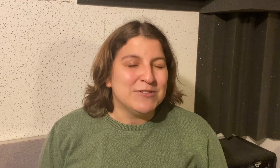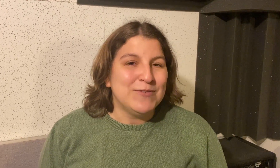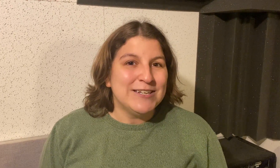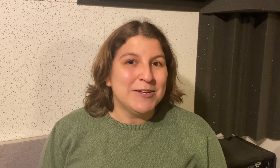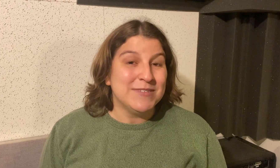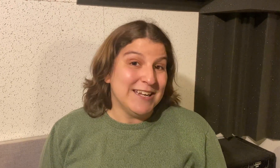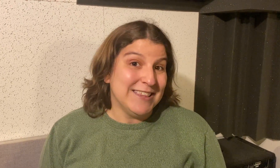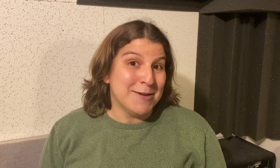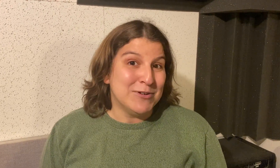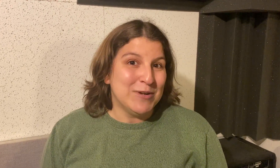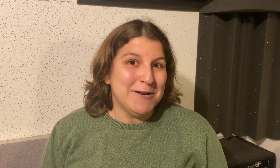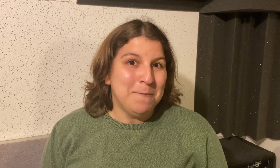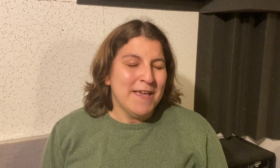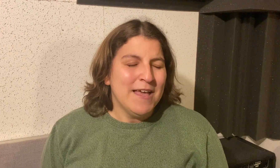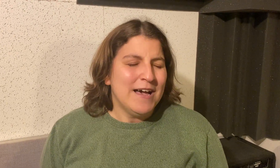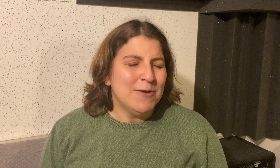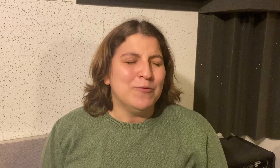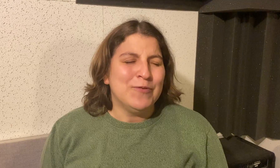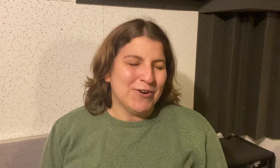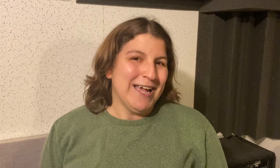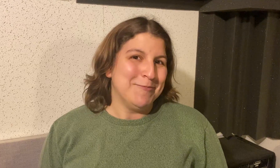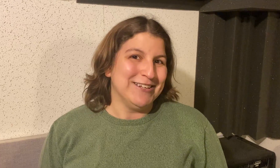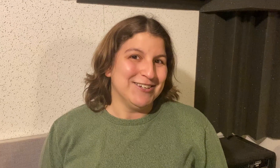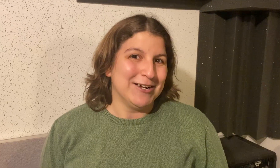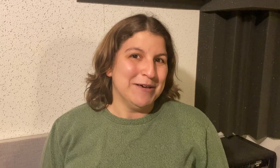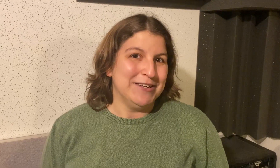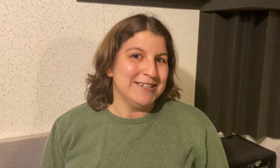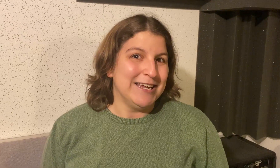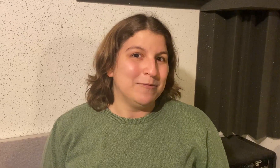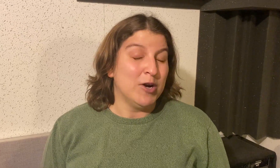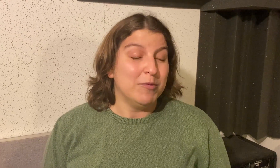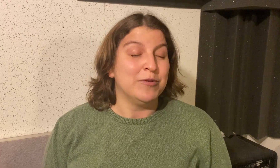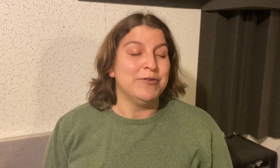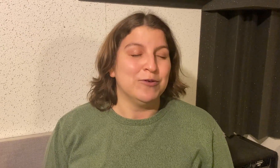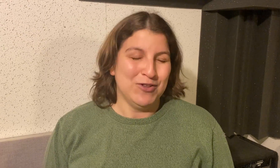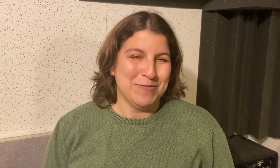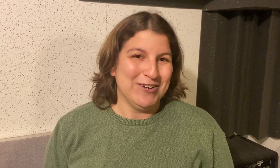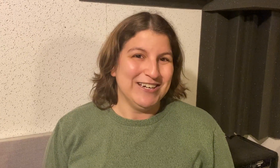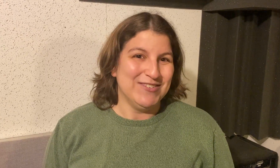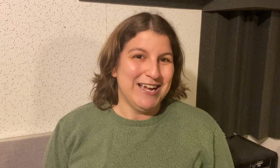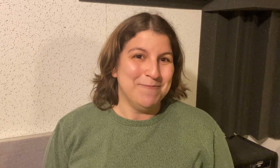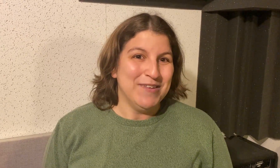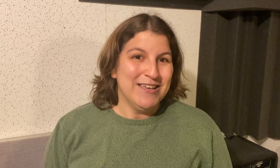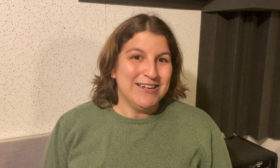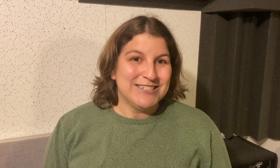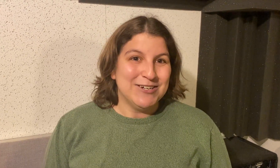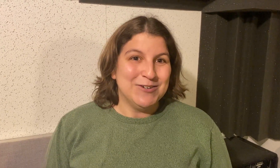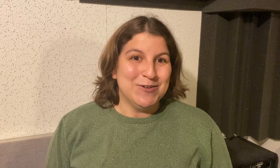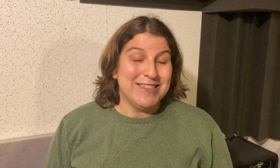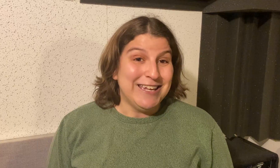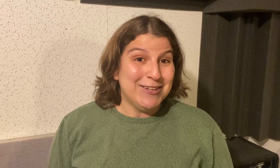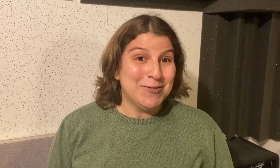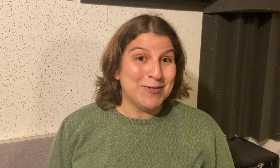various types of fandoms and anything in between, I will very happily talk about it, and probably for a long period of time.